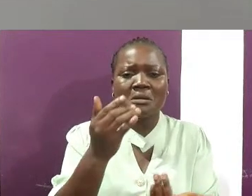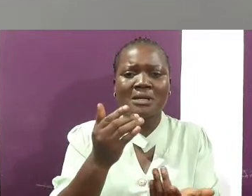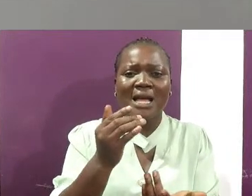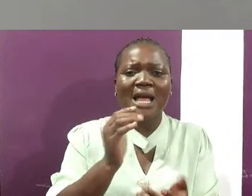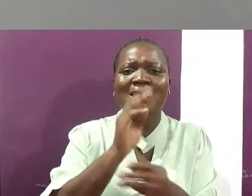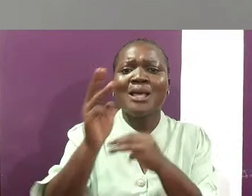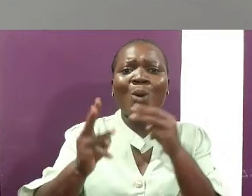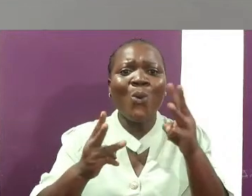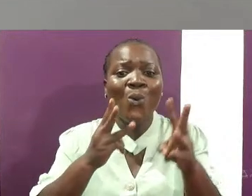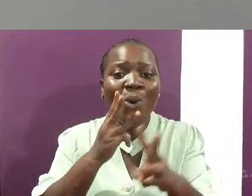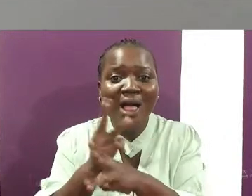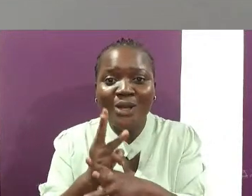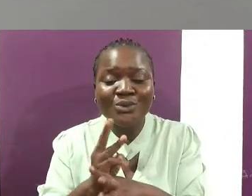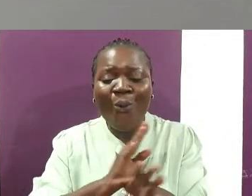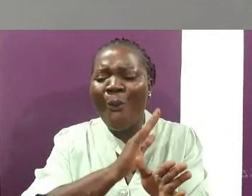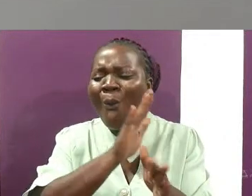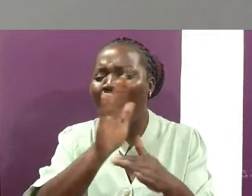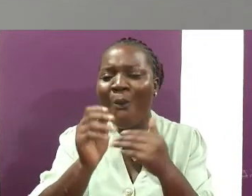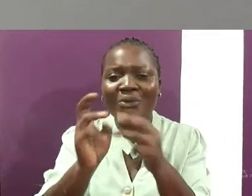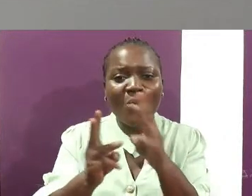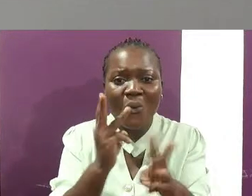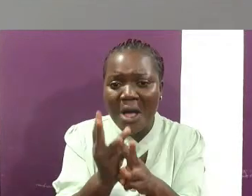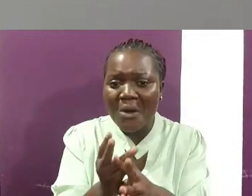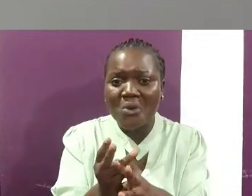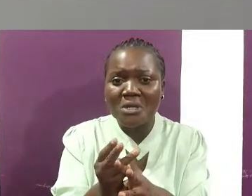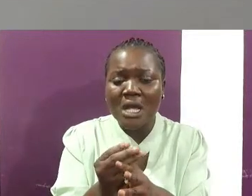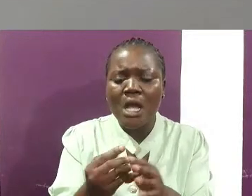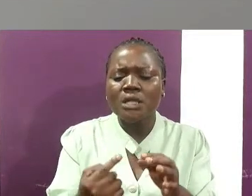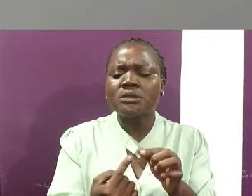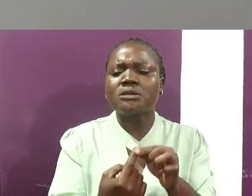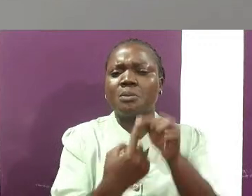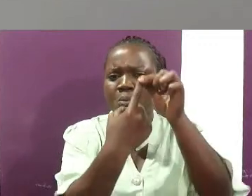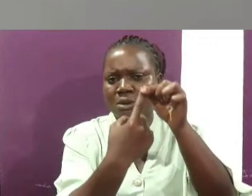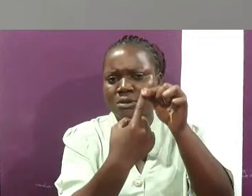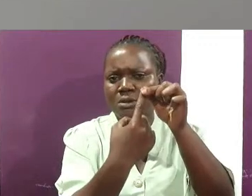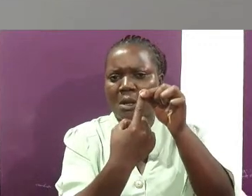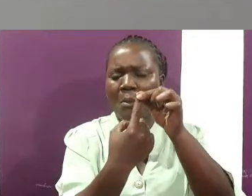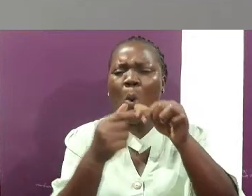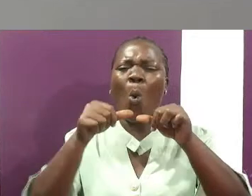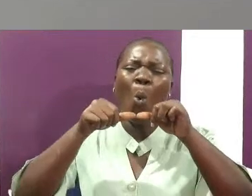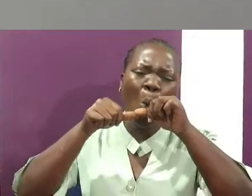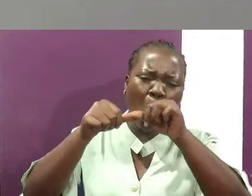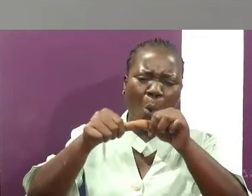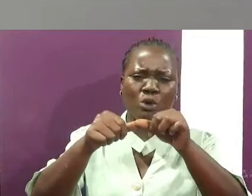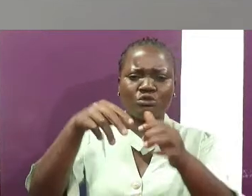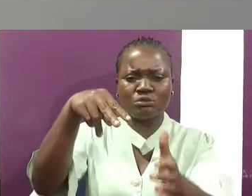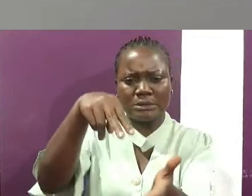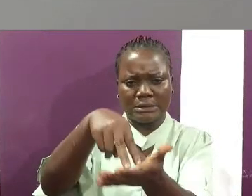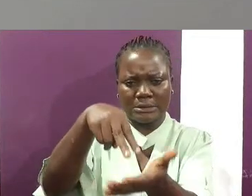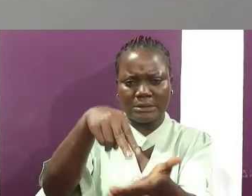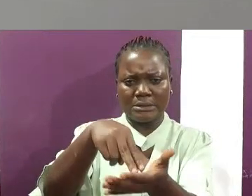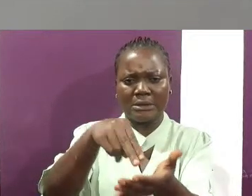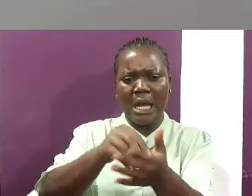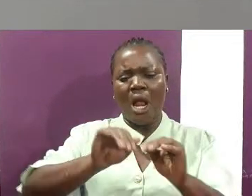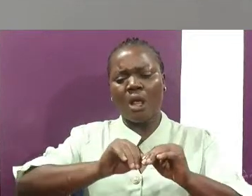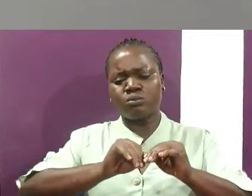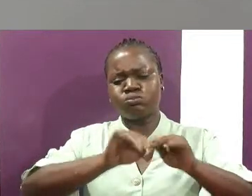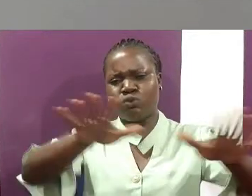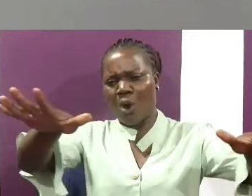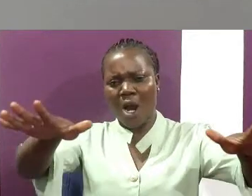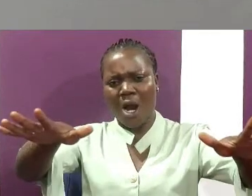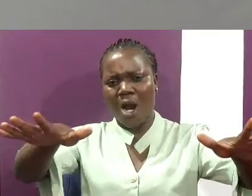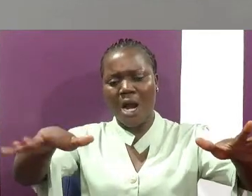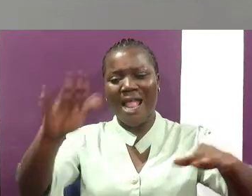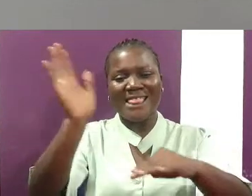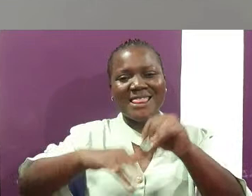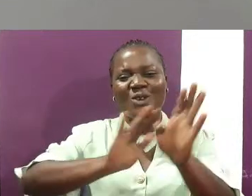wiasimu nina down son na eno kwa mba koso e jina na eno kwa mba koso atre na ye kesie asin